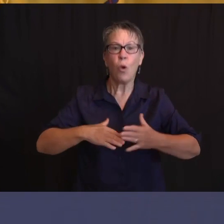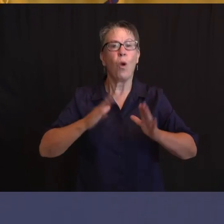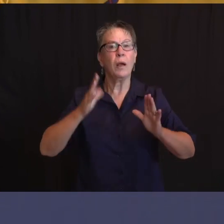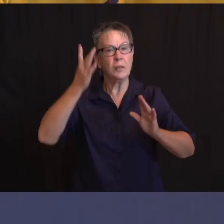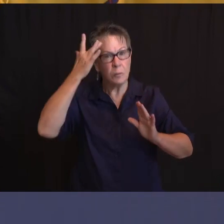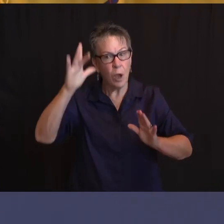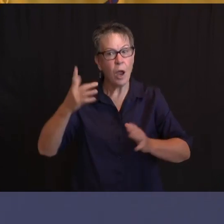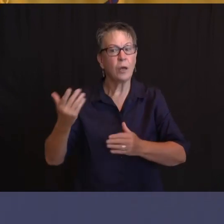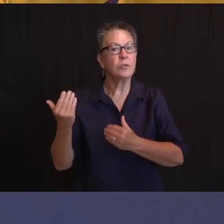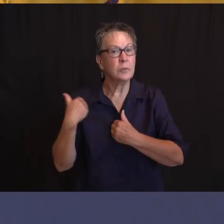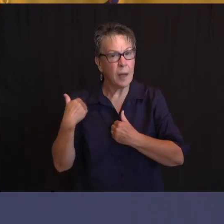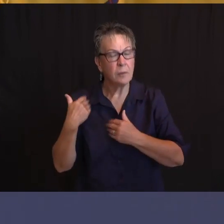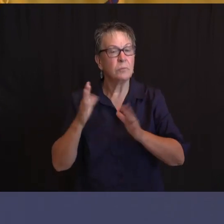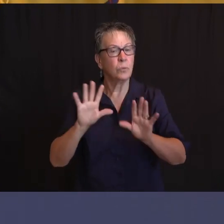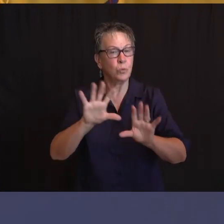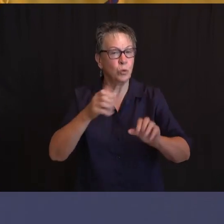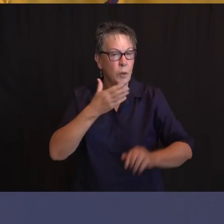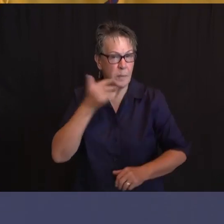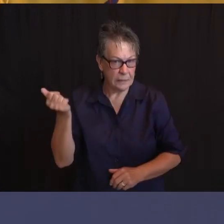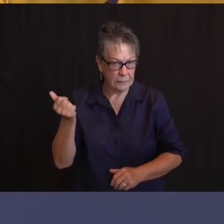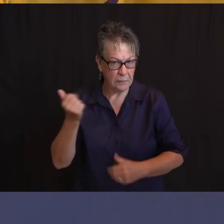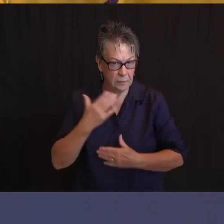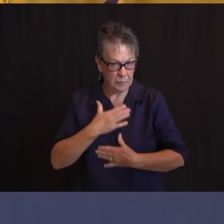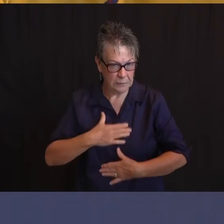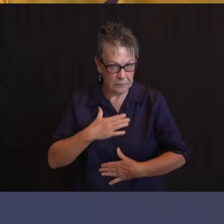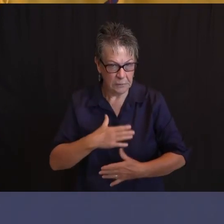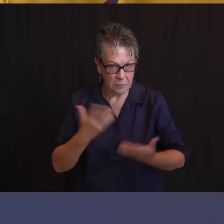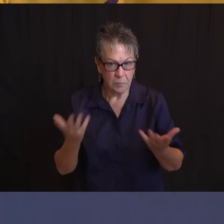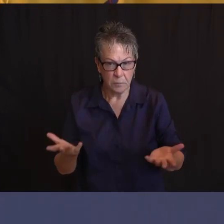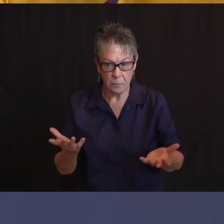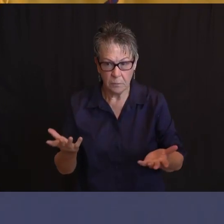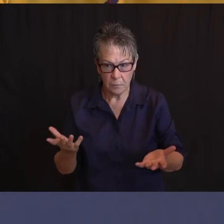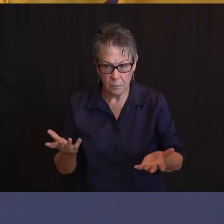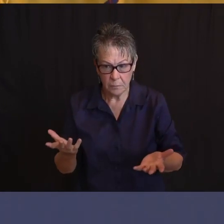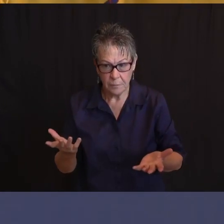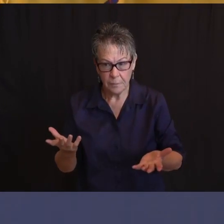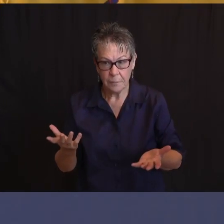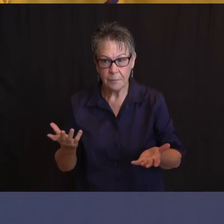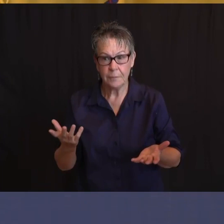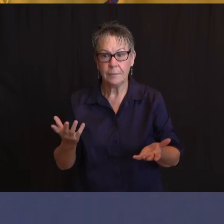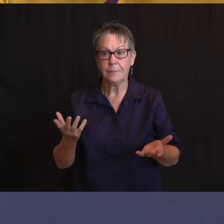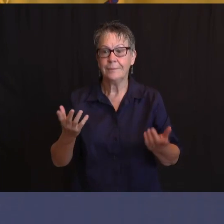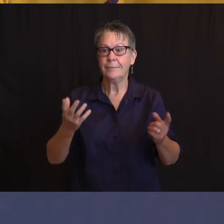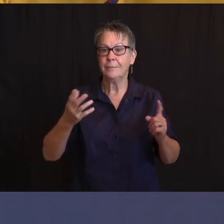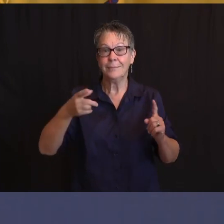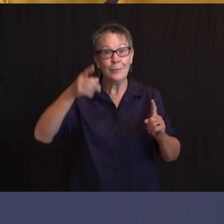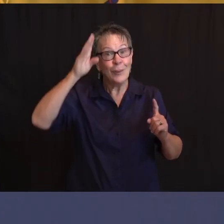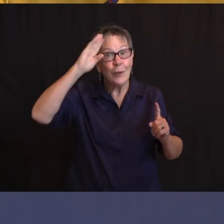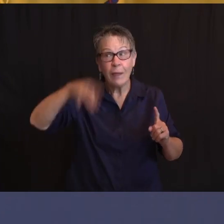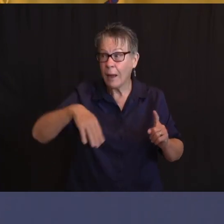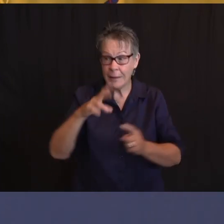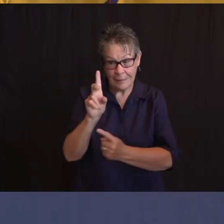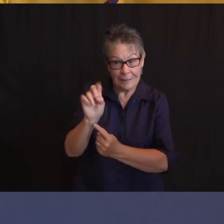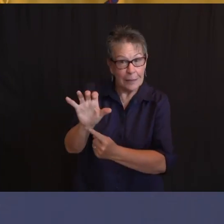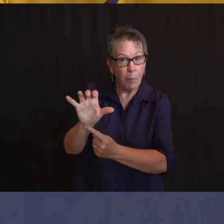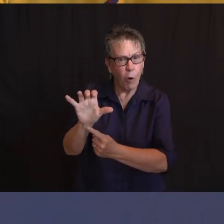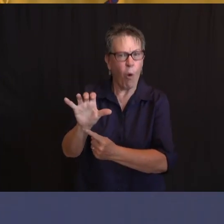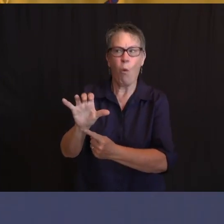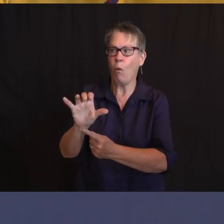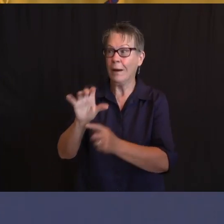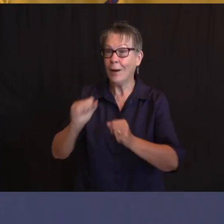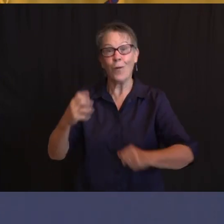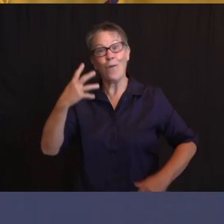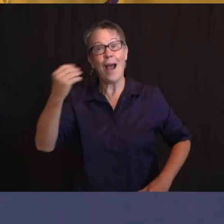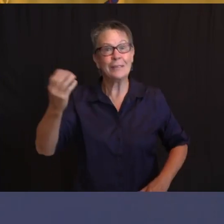And take advantage of that. We won't be able to say that in December, but we can say it in the middle of August. And so let's use